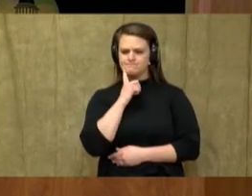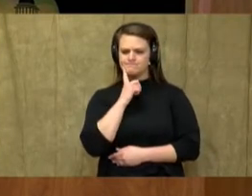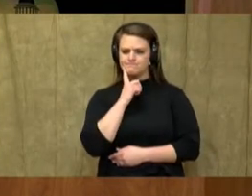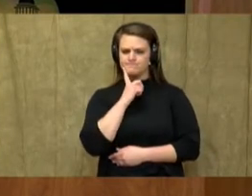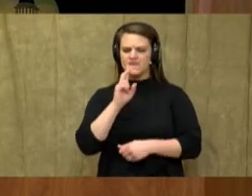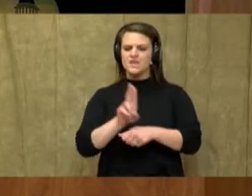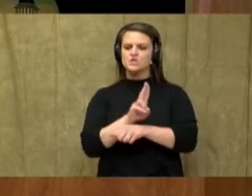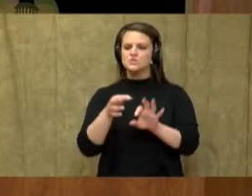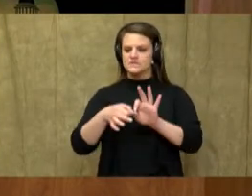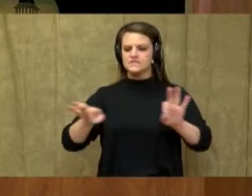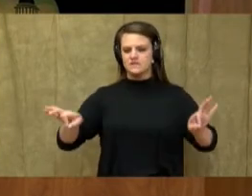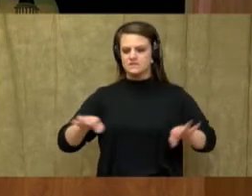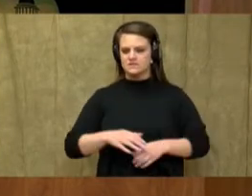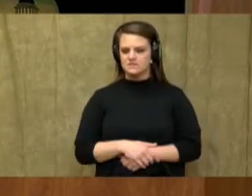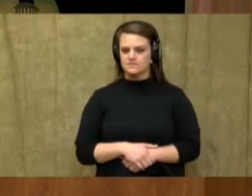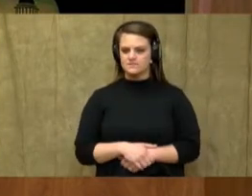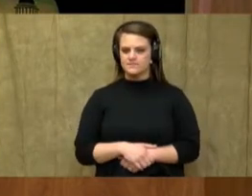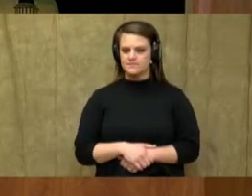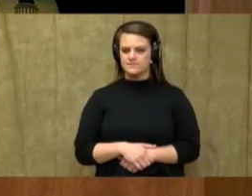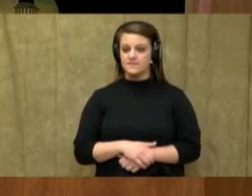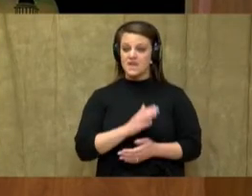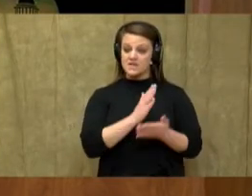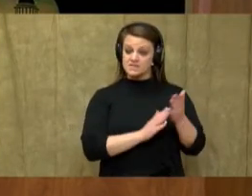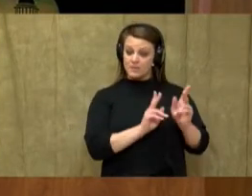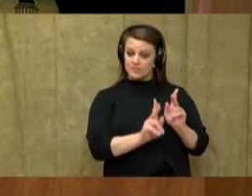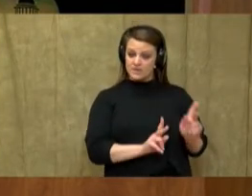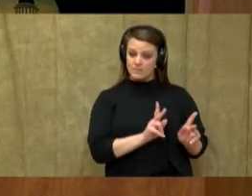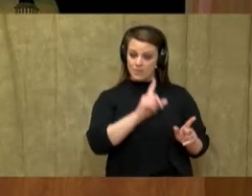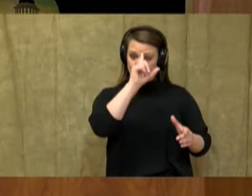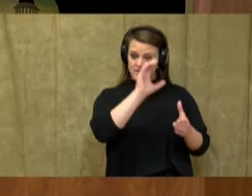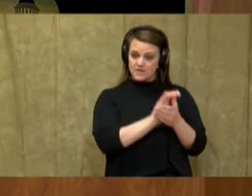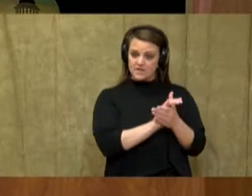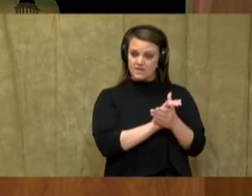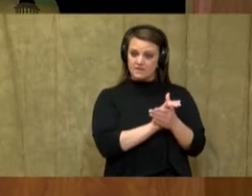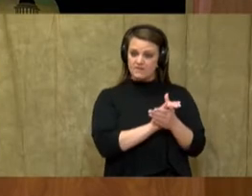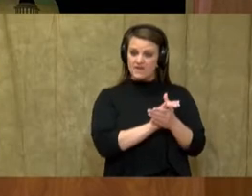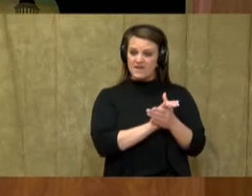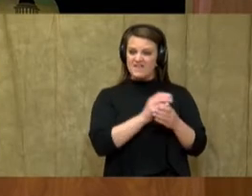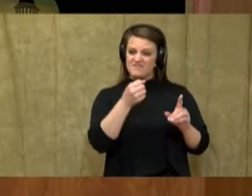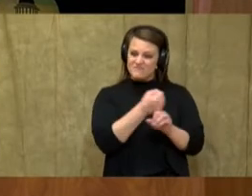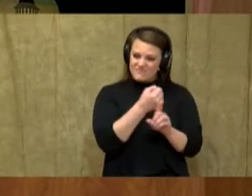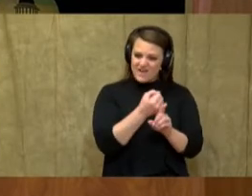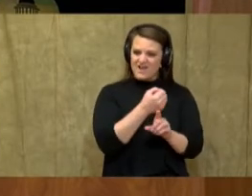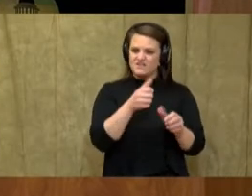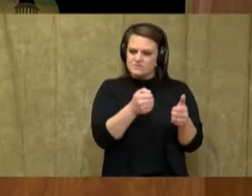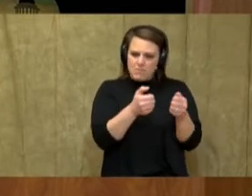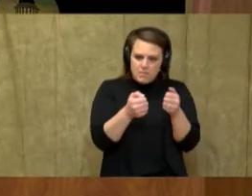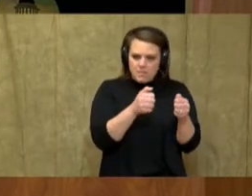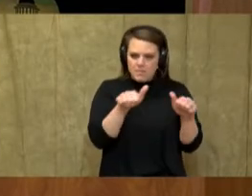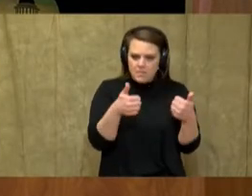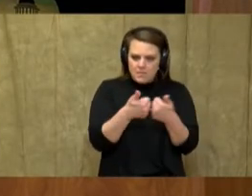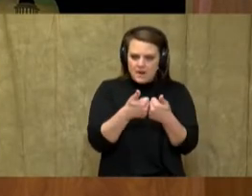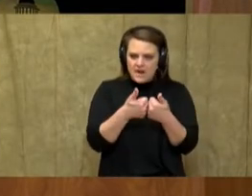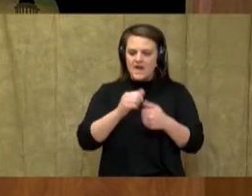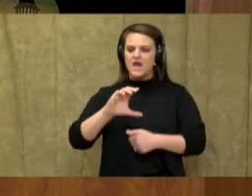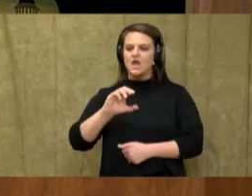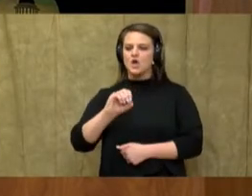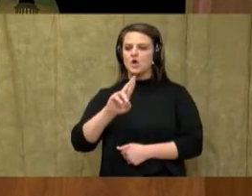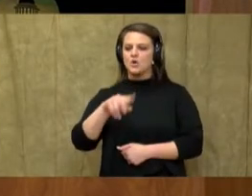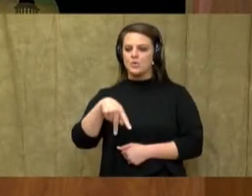Let's use it in a sentence. Some people believe that the violence in video games corrupt